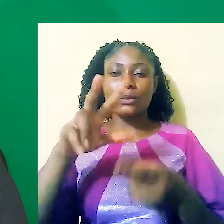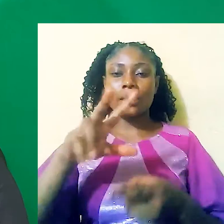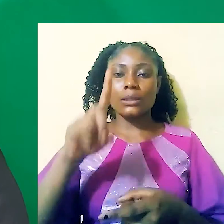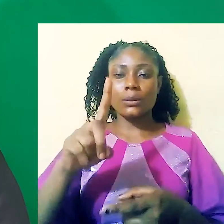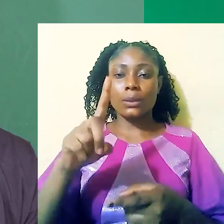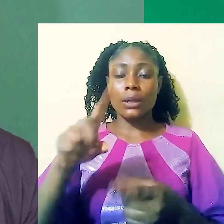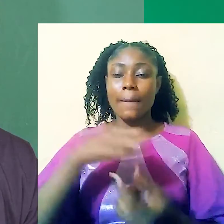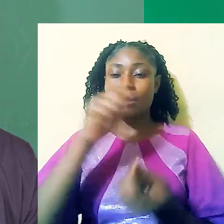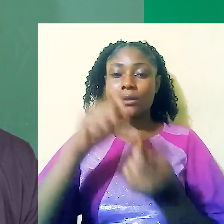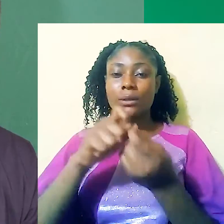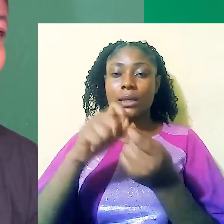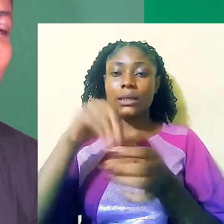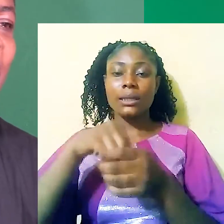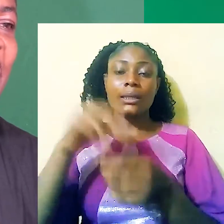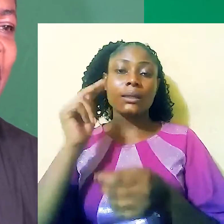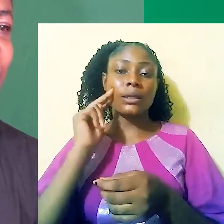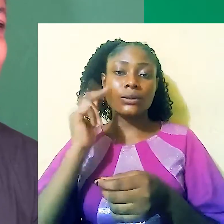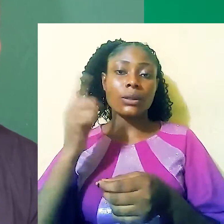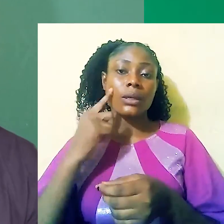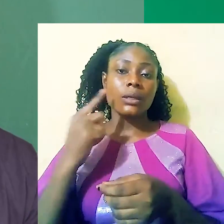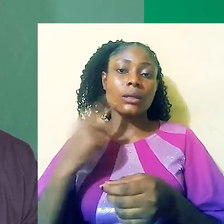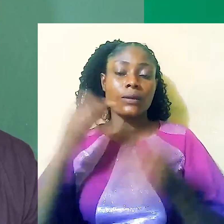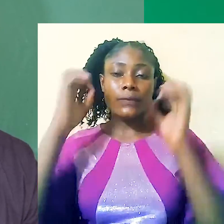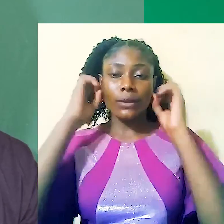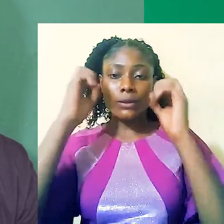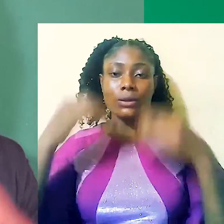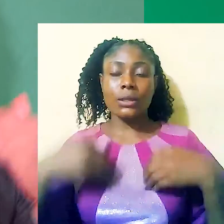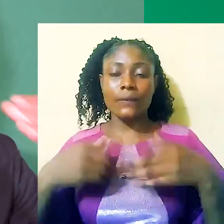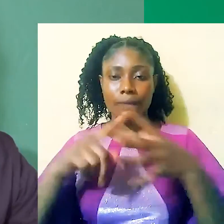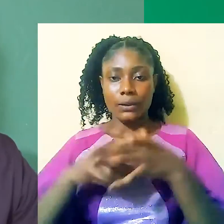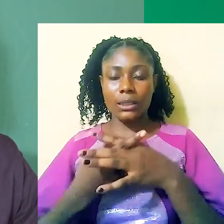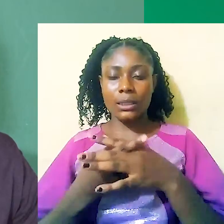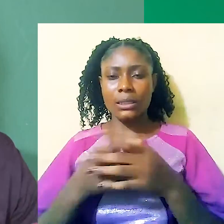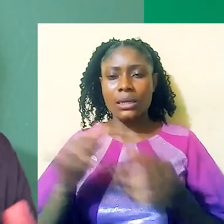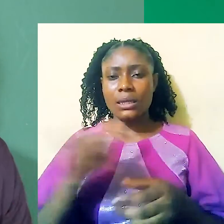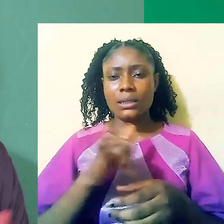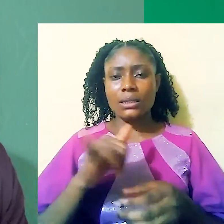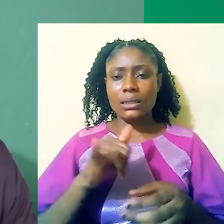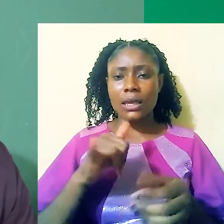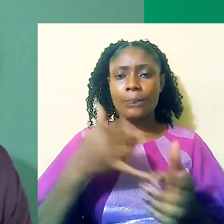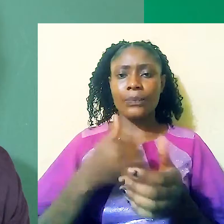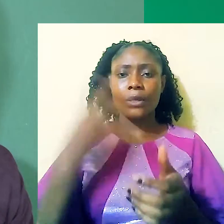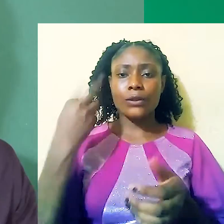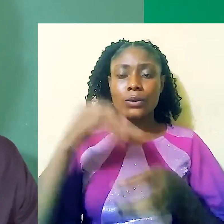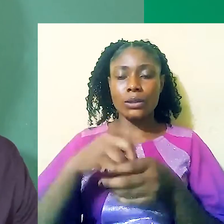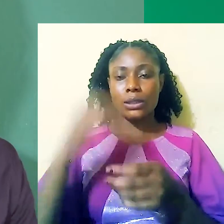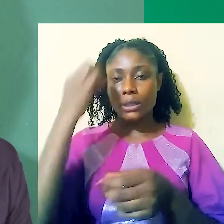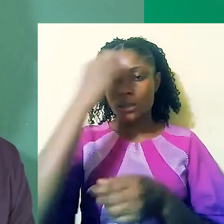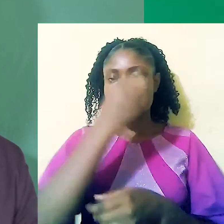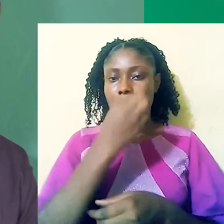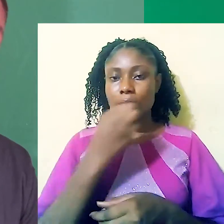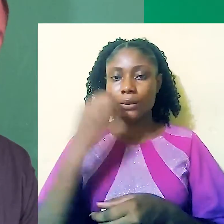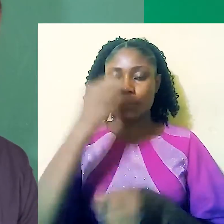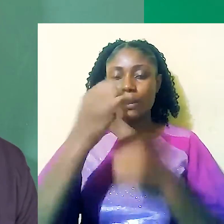31 of them. Particularly in Nigeria, deaf education had started just like it was